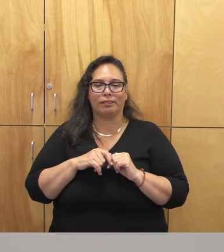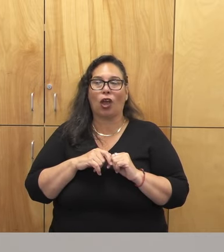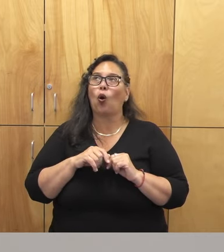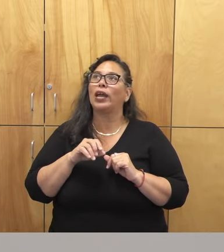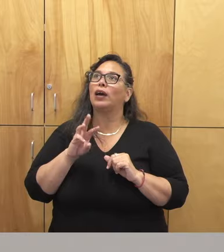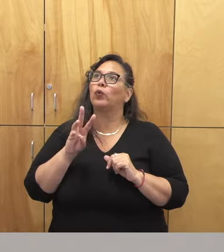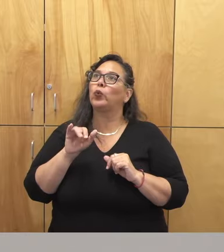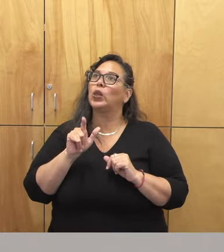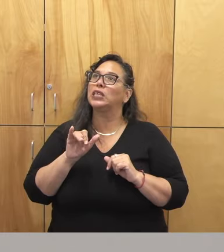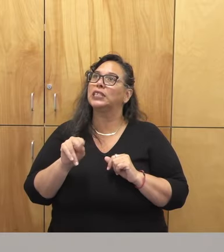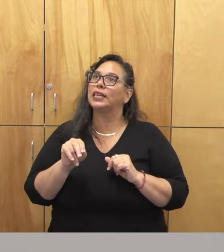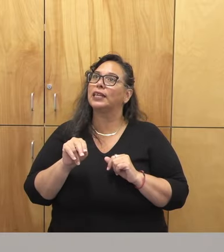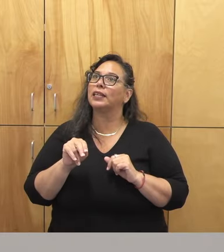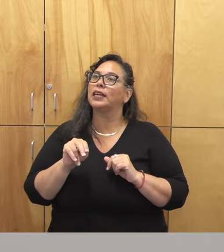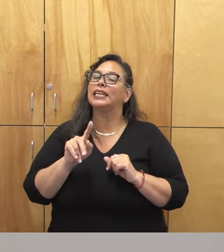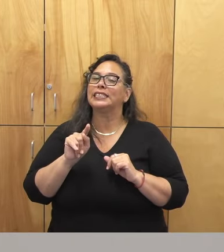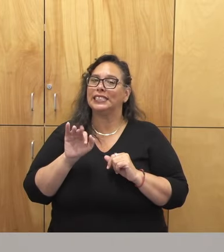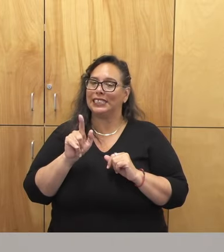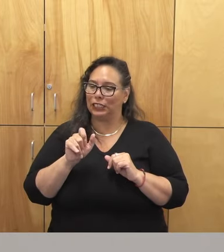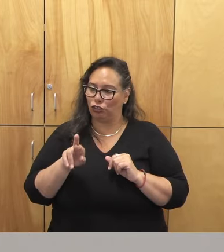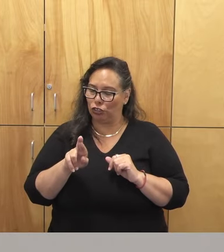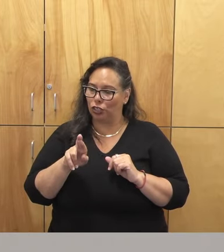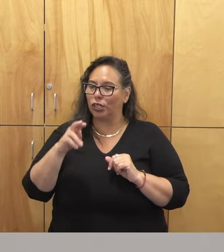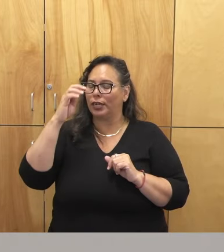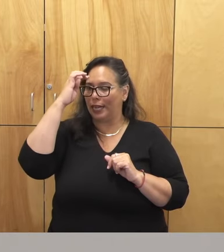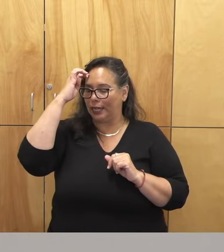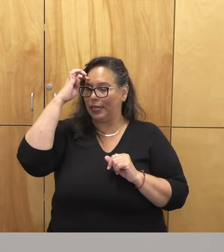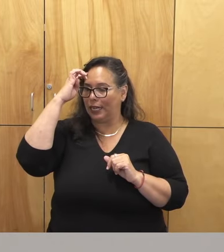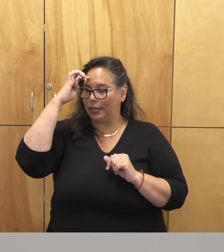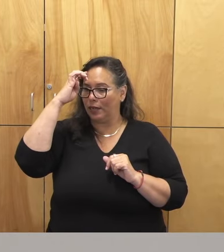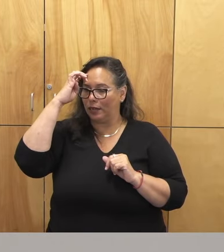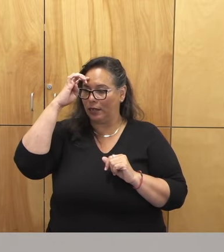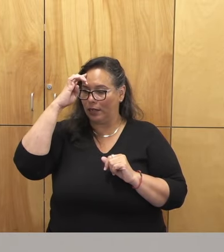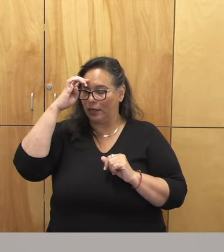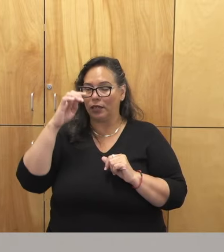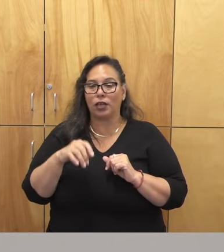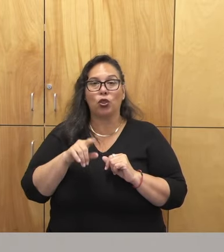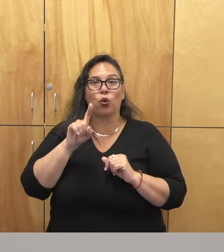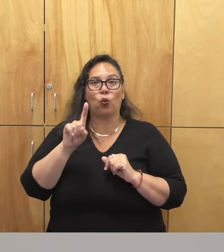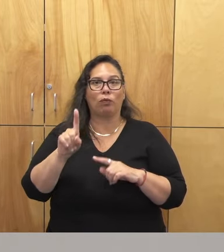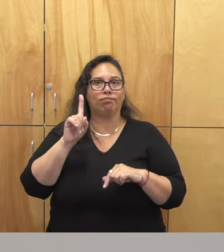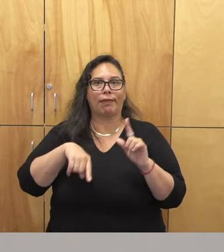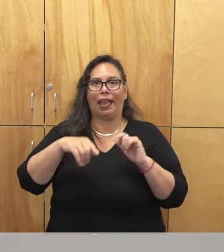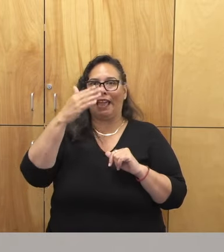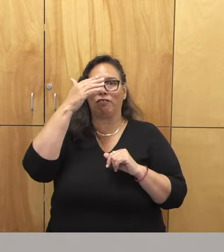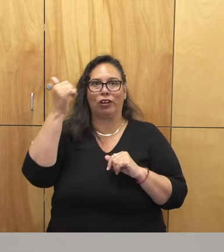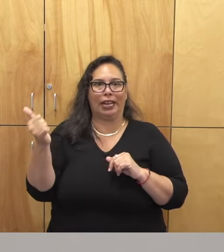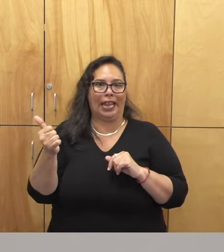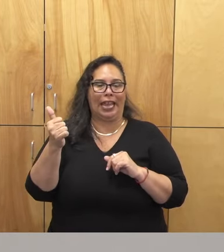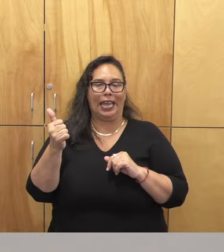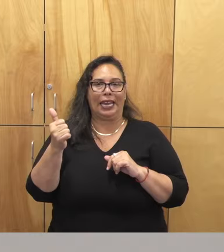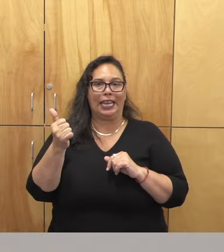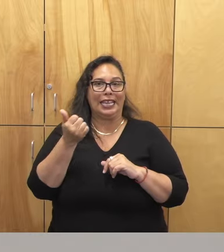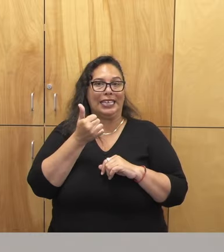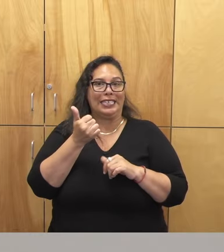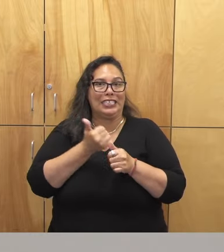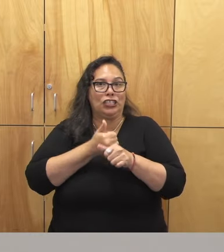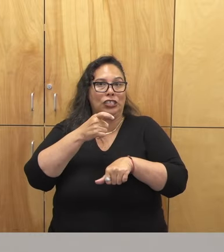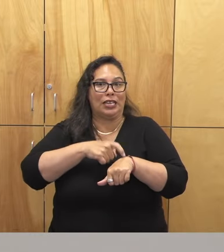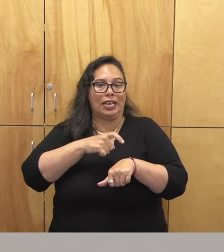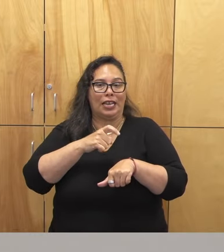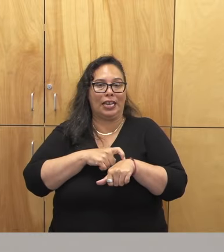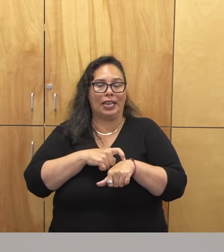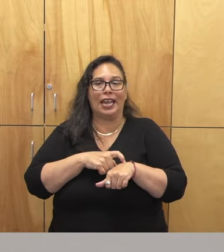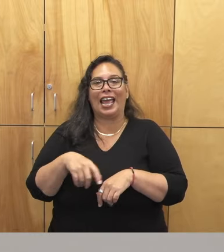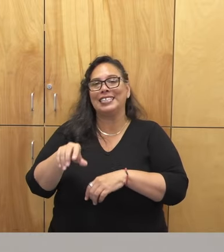Wilson and Tincture, and then the one that is unforgettable to me whenever I do this is that I did